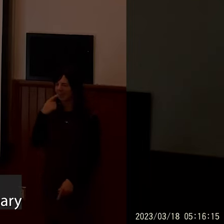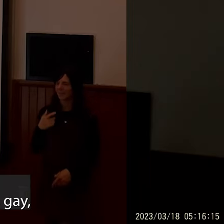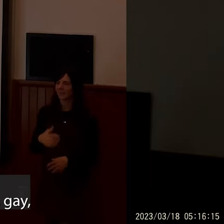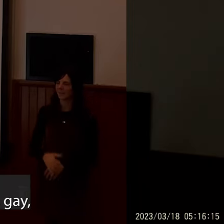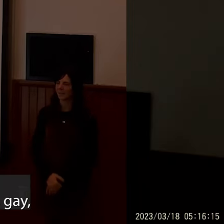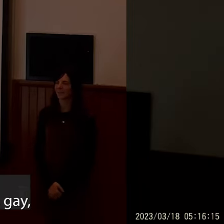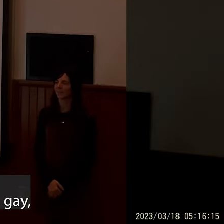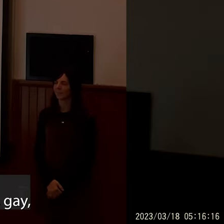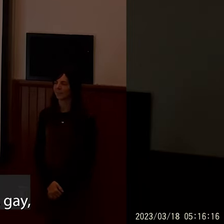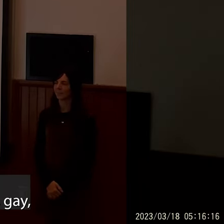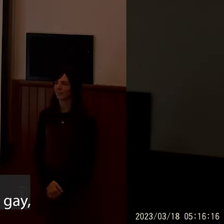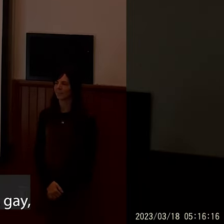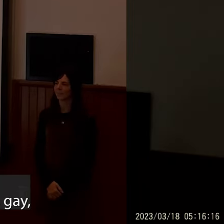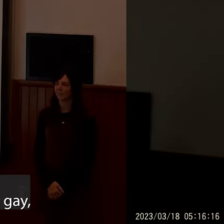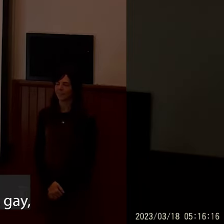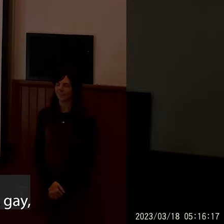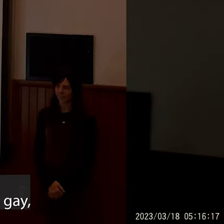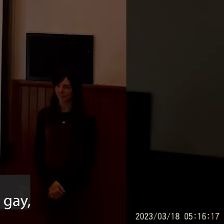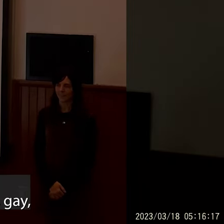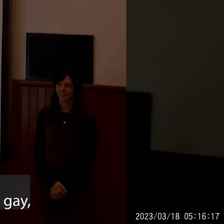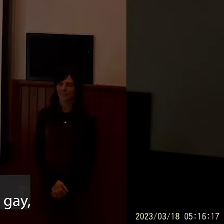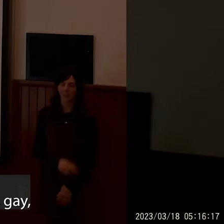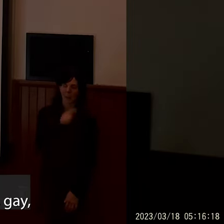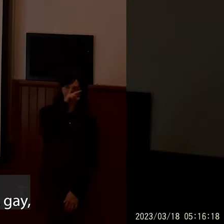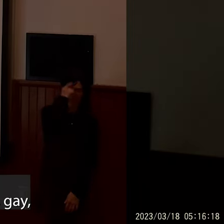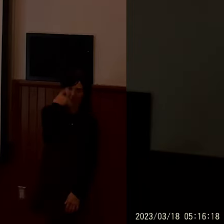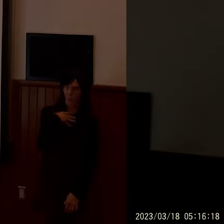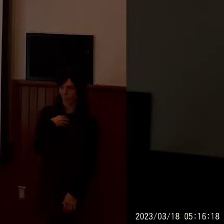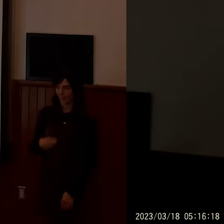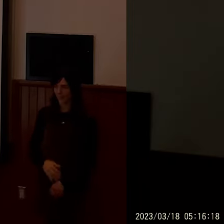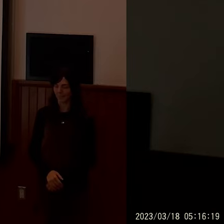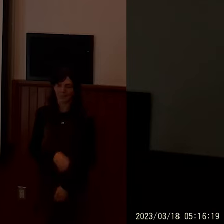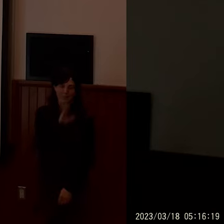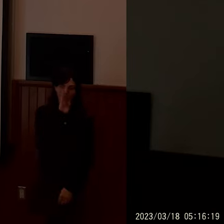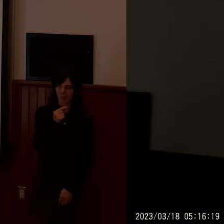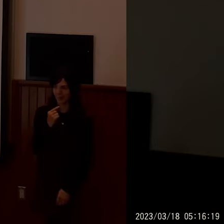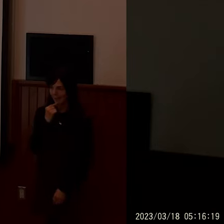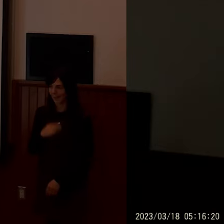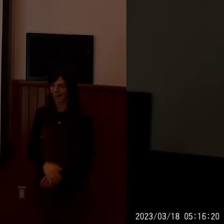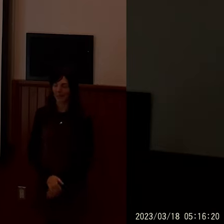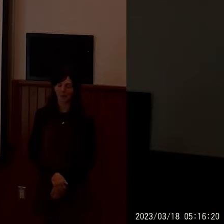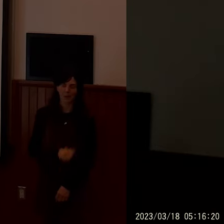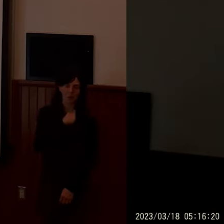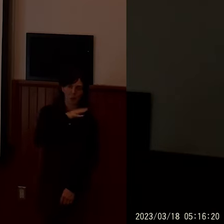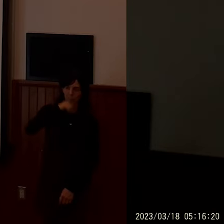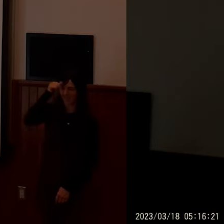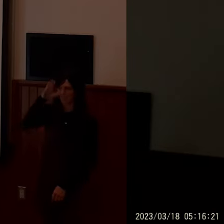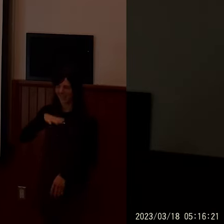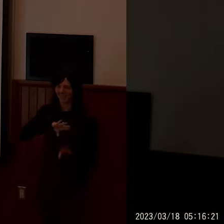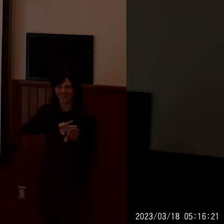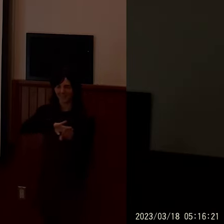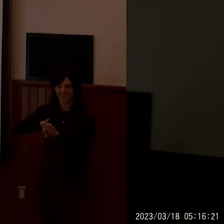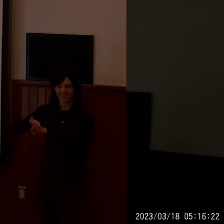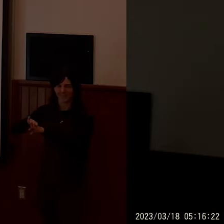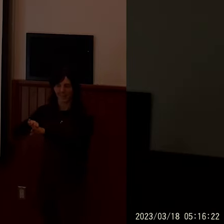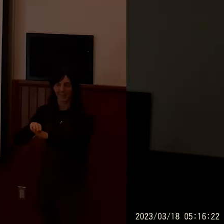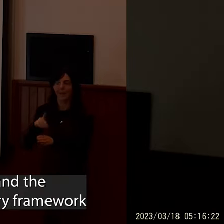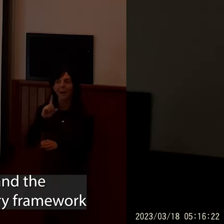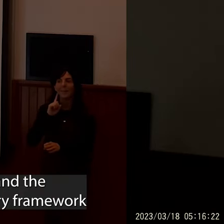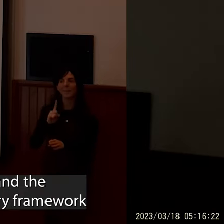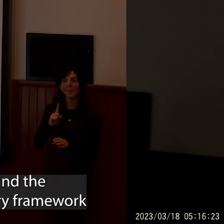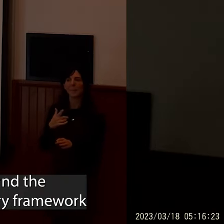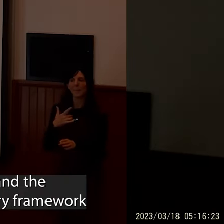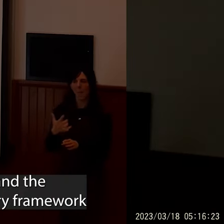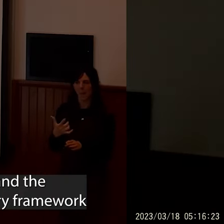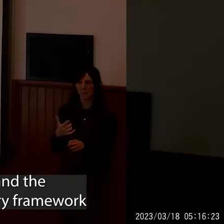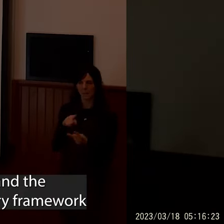binary framework? Male, female, black, white, straight, gay, self-other, man, day. I think most of our thinking is locked